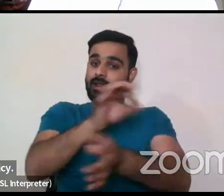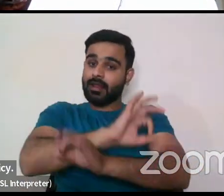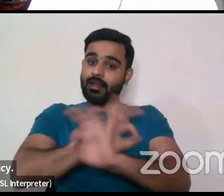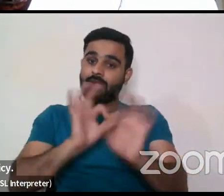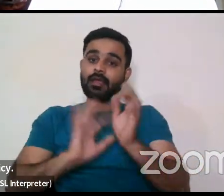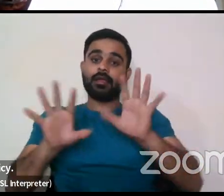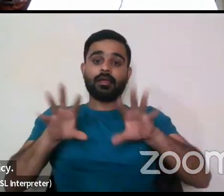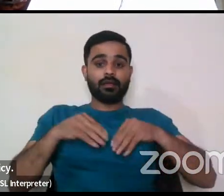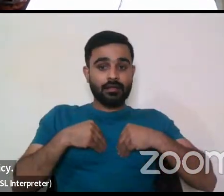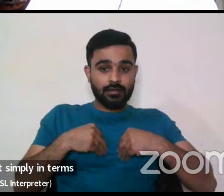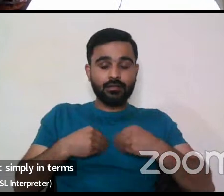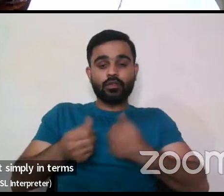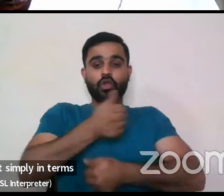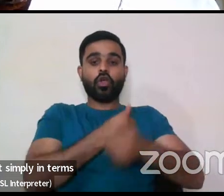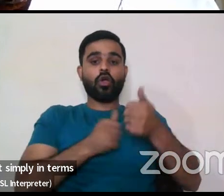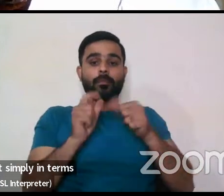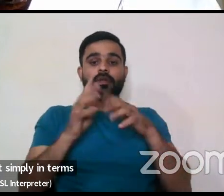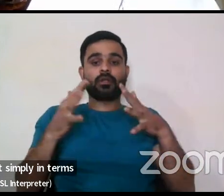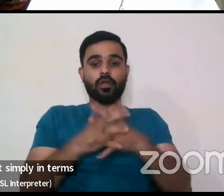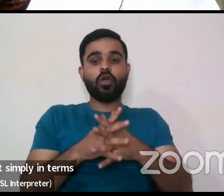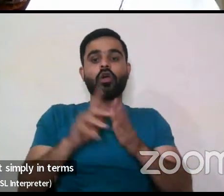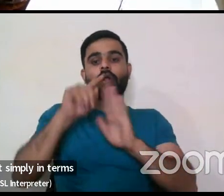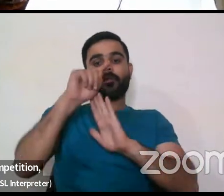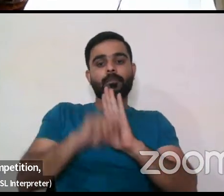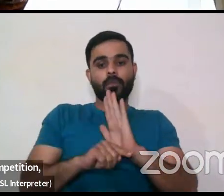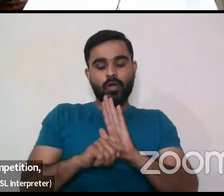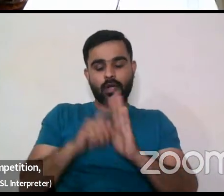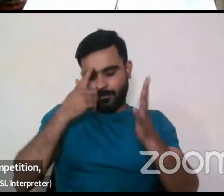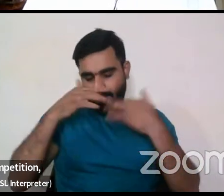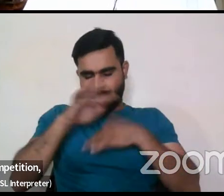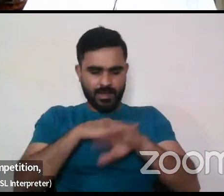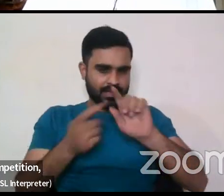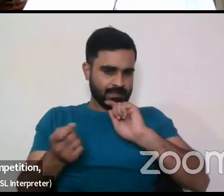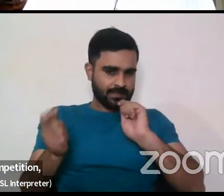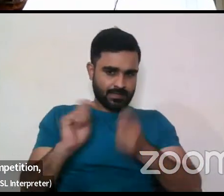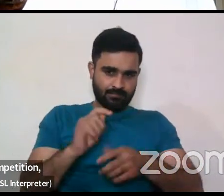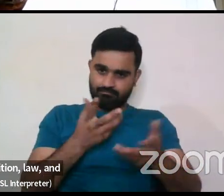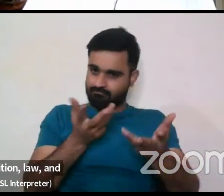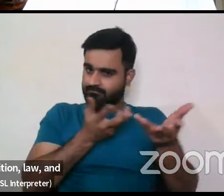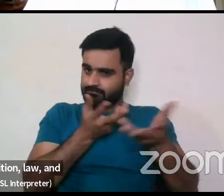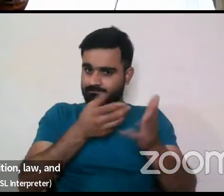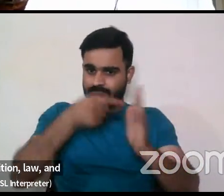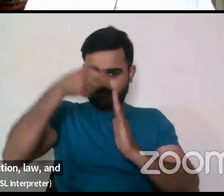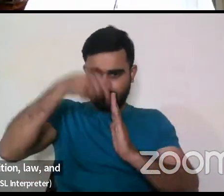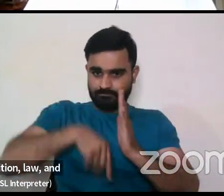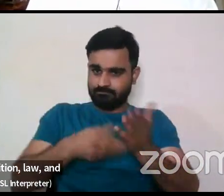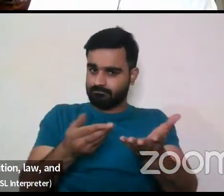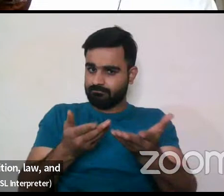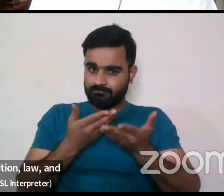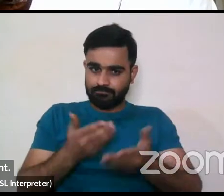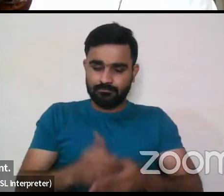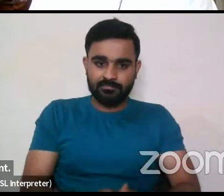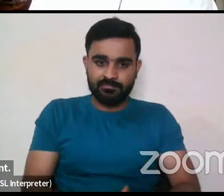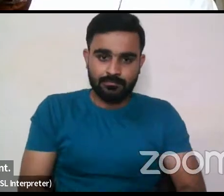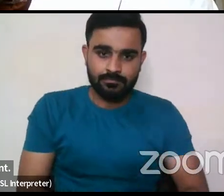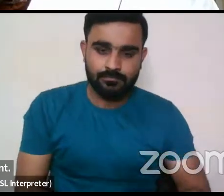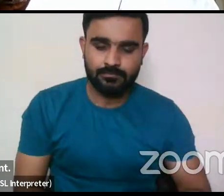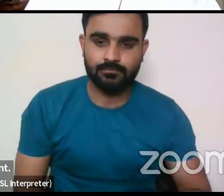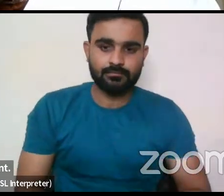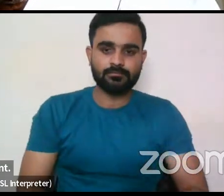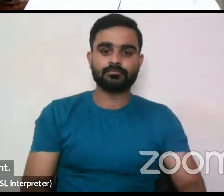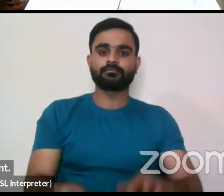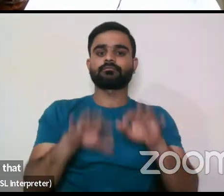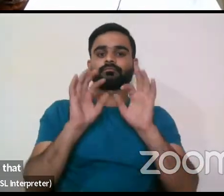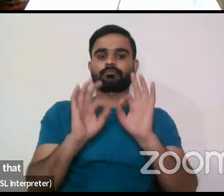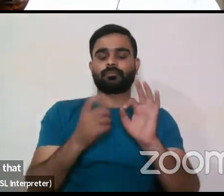receive competition law and policy as a legal transplant. Could you take us through that, please? Sure. So